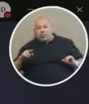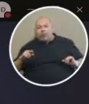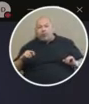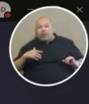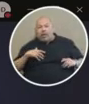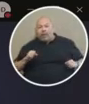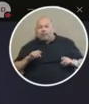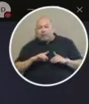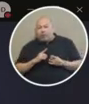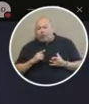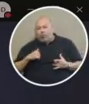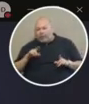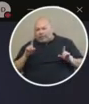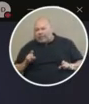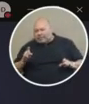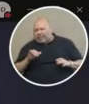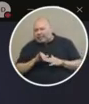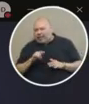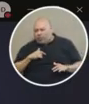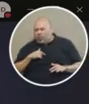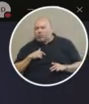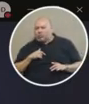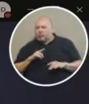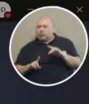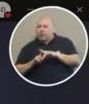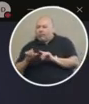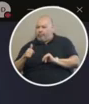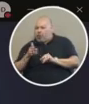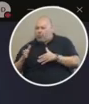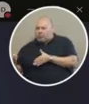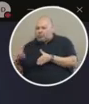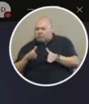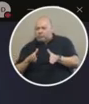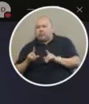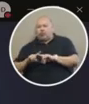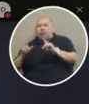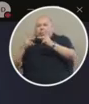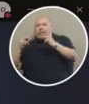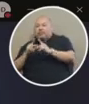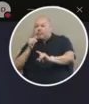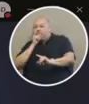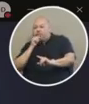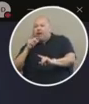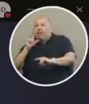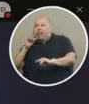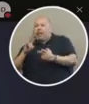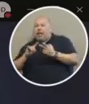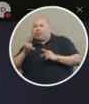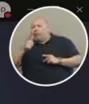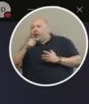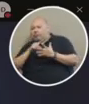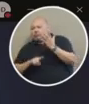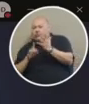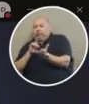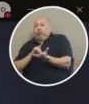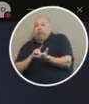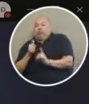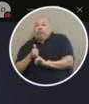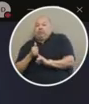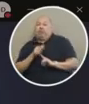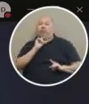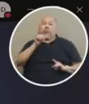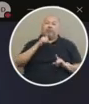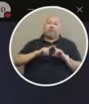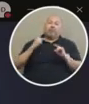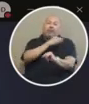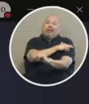Department, we didn't test those. Those are coming in from other avenues. We're getting report from either private labs, or through the physicians themselves or hospital